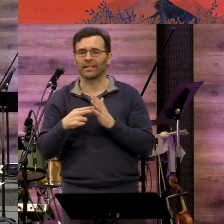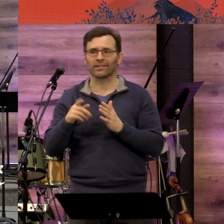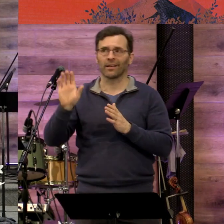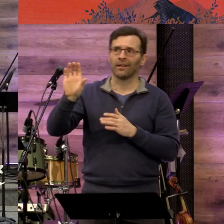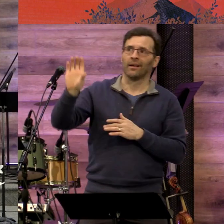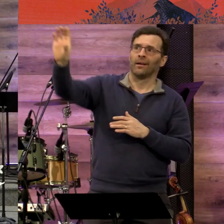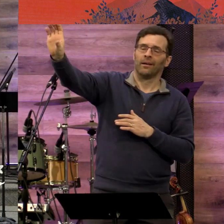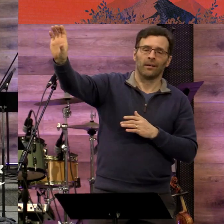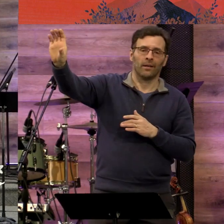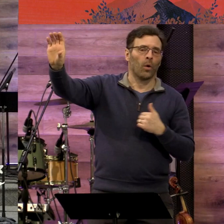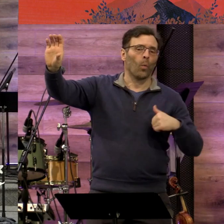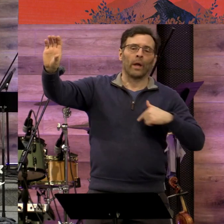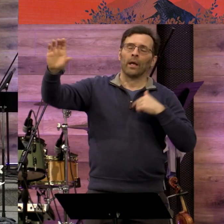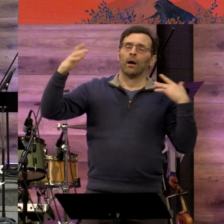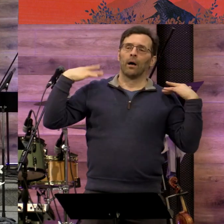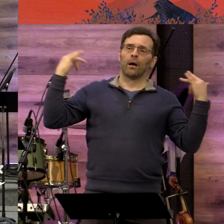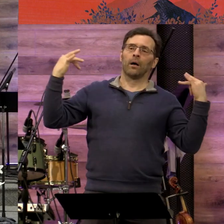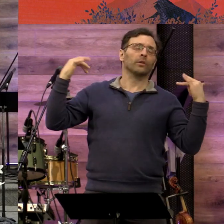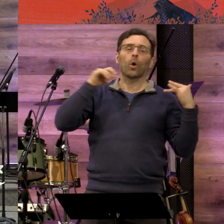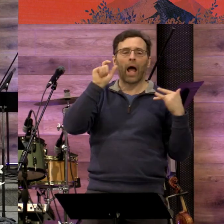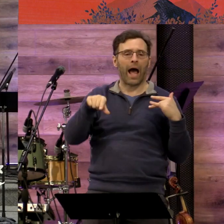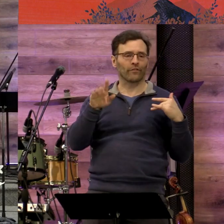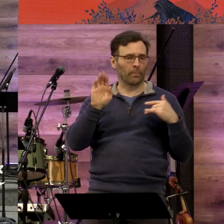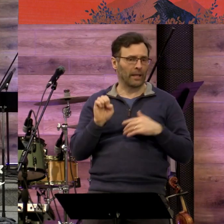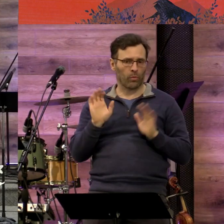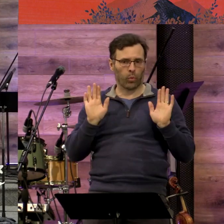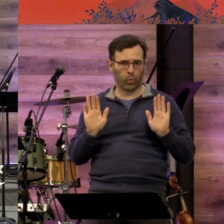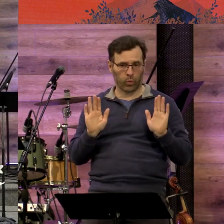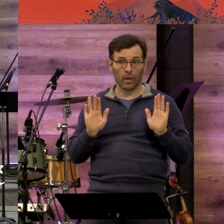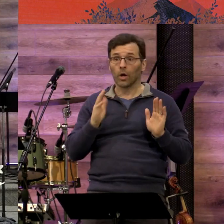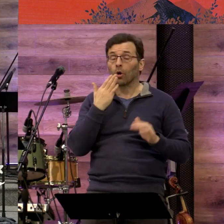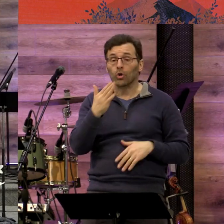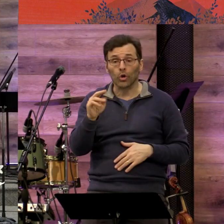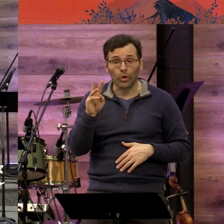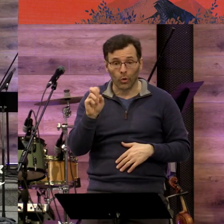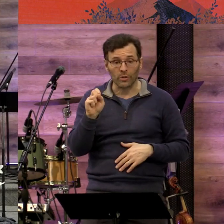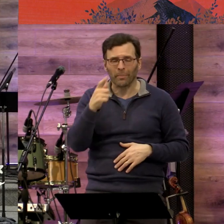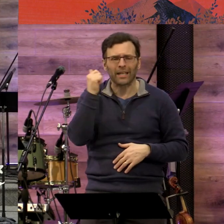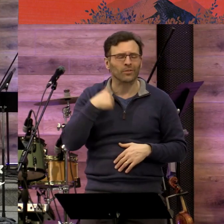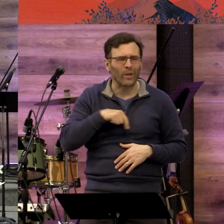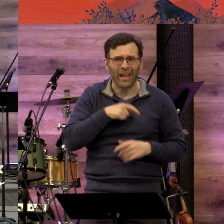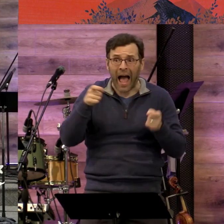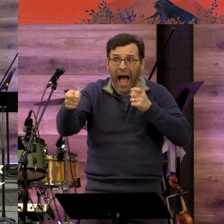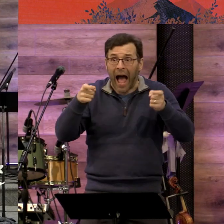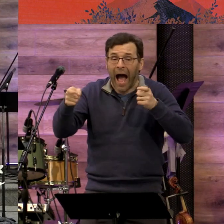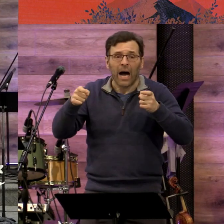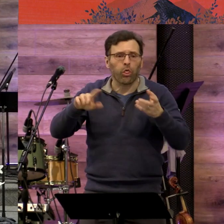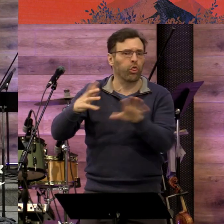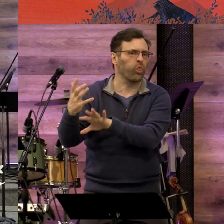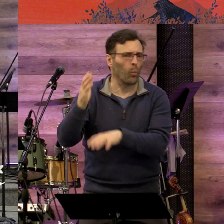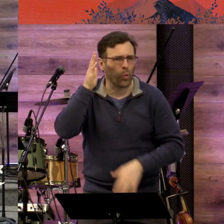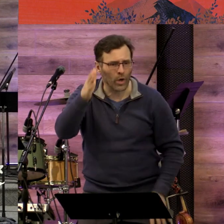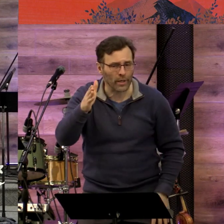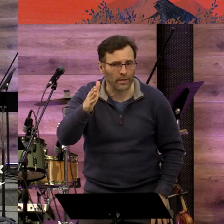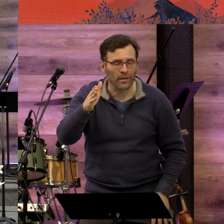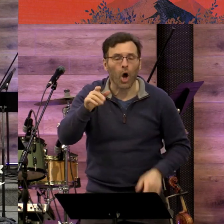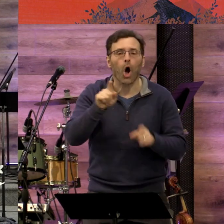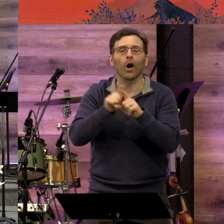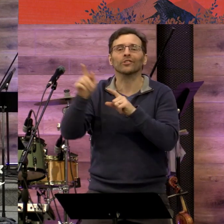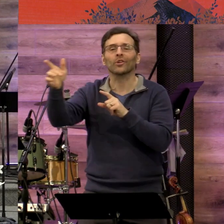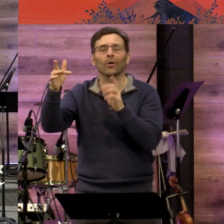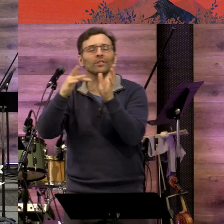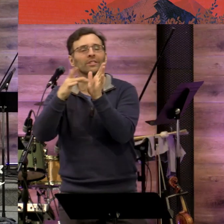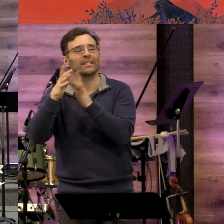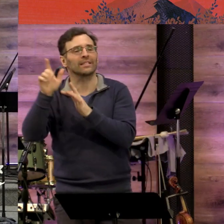And that is really, really good news. Not only because we would make a mess with our rule and reign, but also because he has